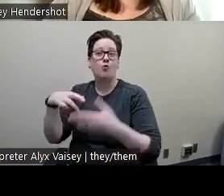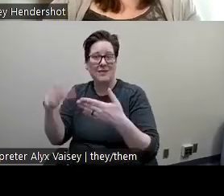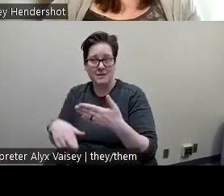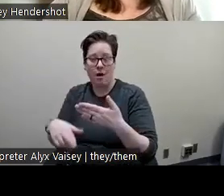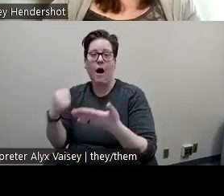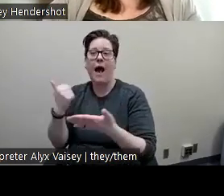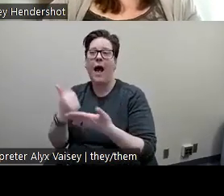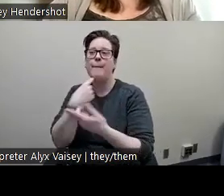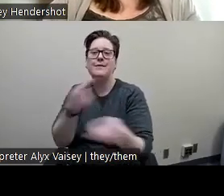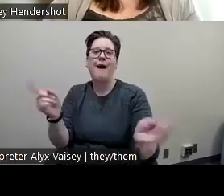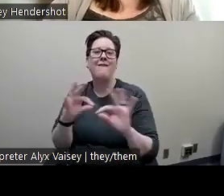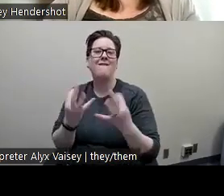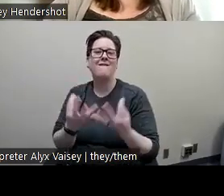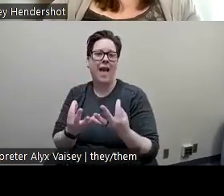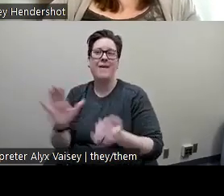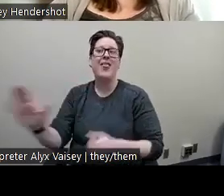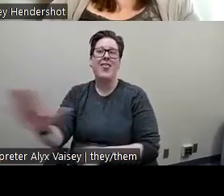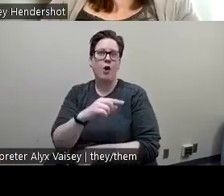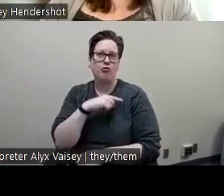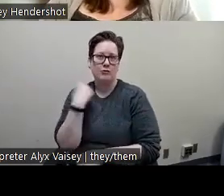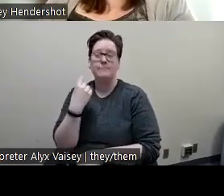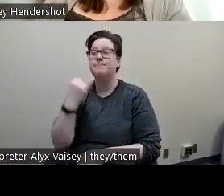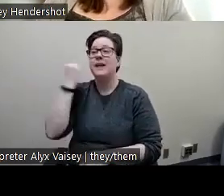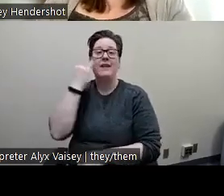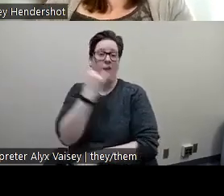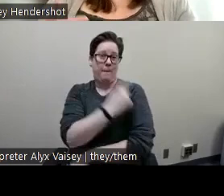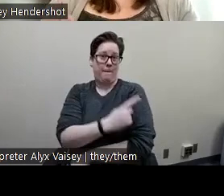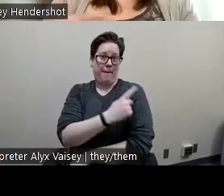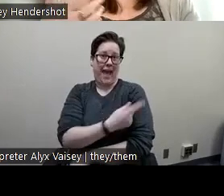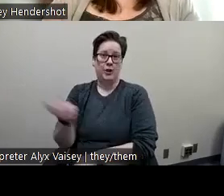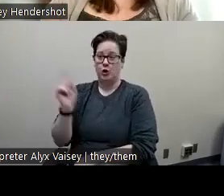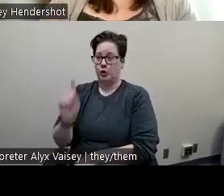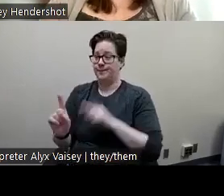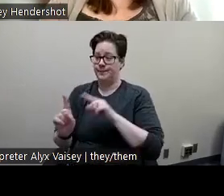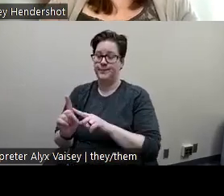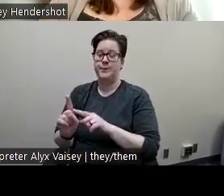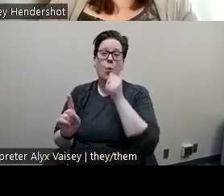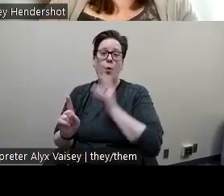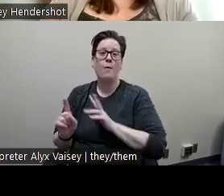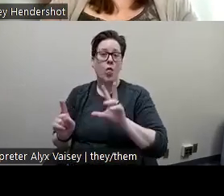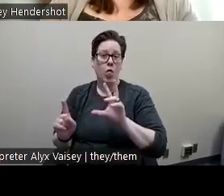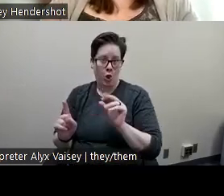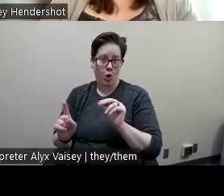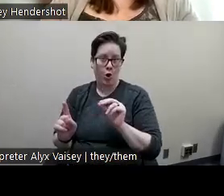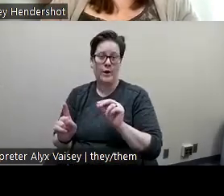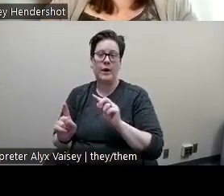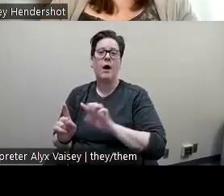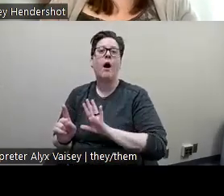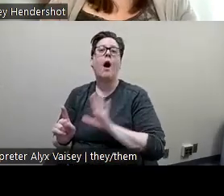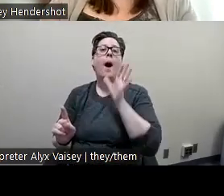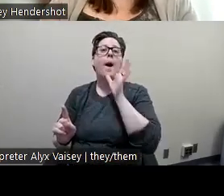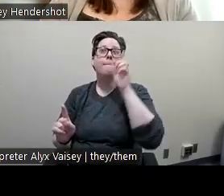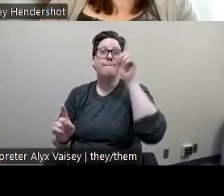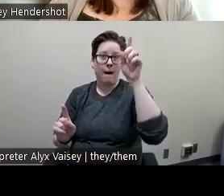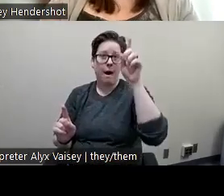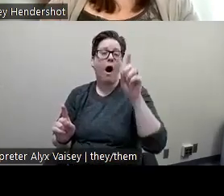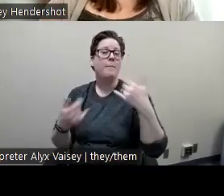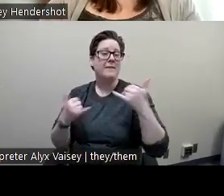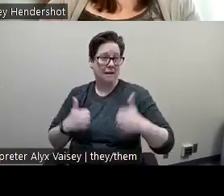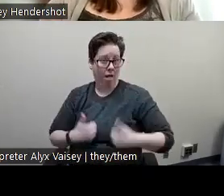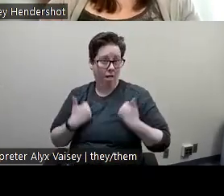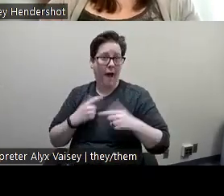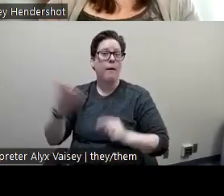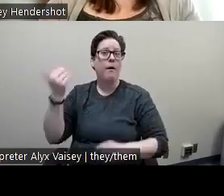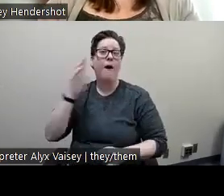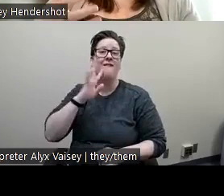risk. So let's say that a patient comes in, she's 30, but her mom was diagnosed at 40 with breast cancer and mom's still alive.